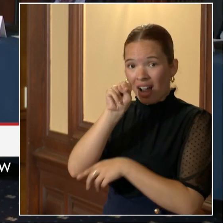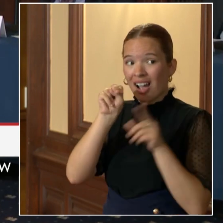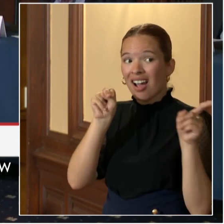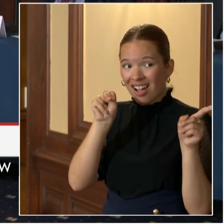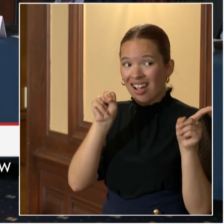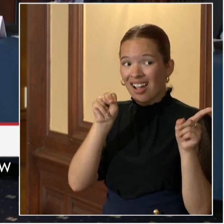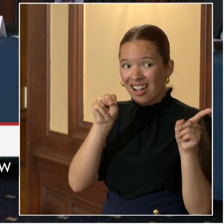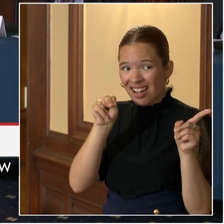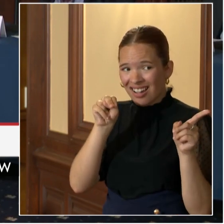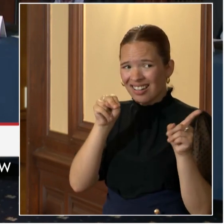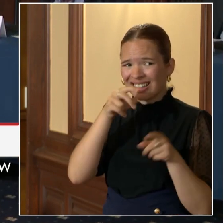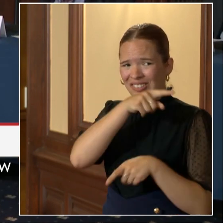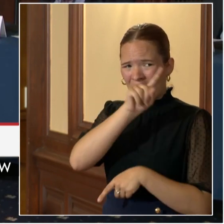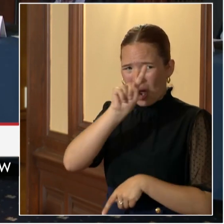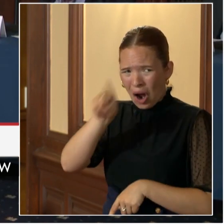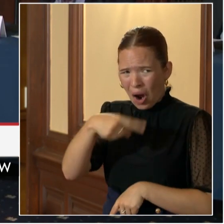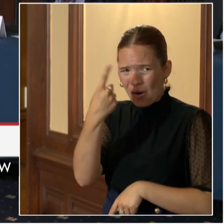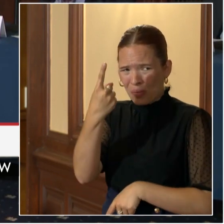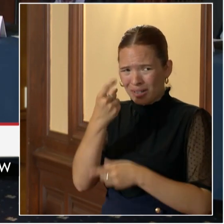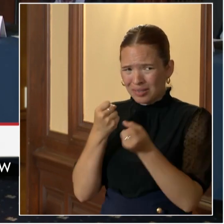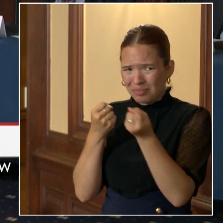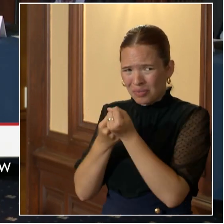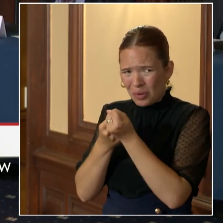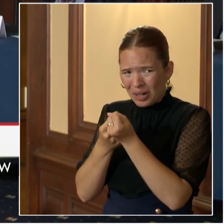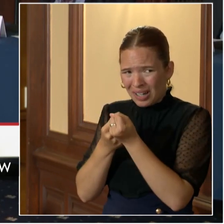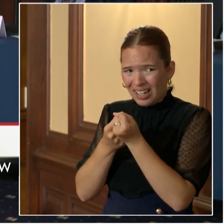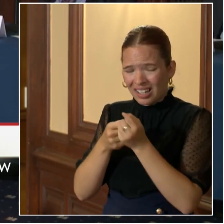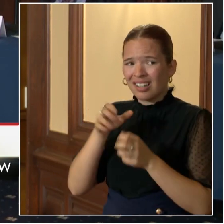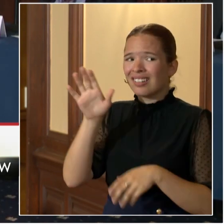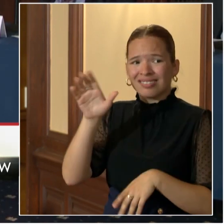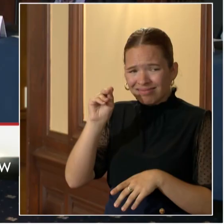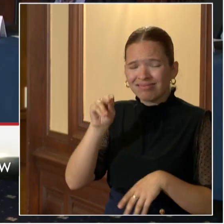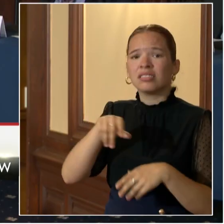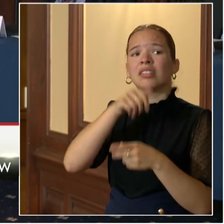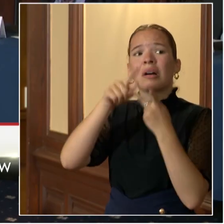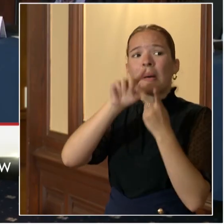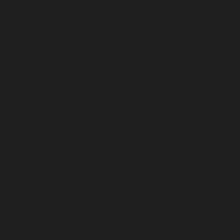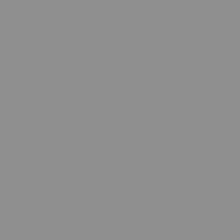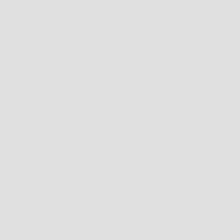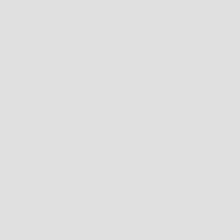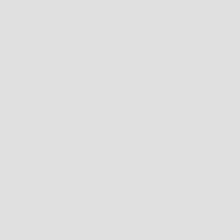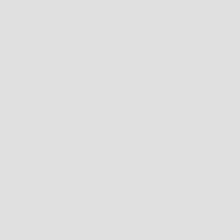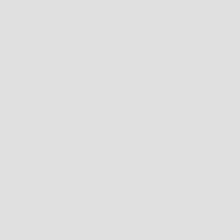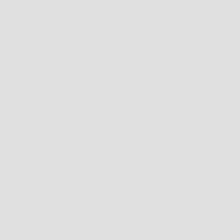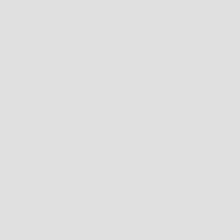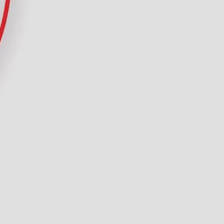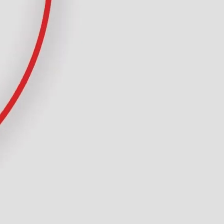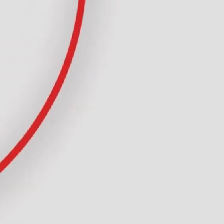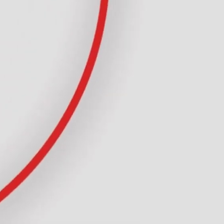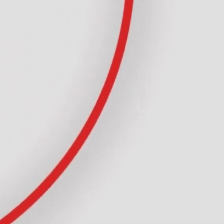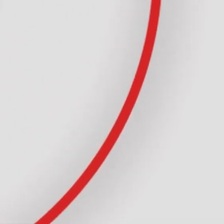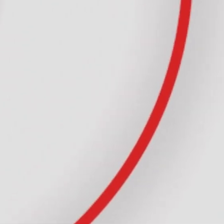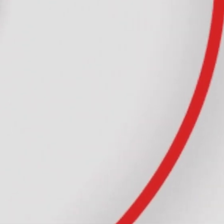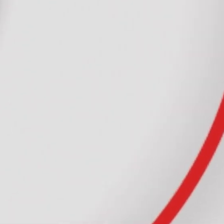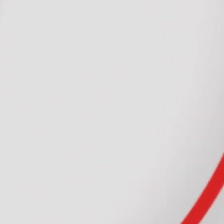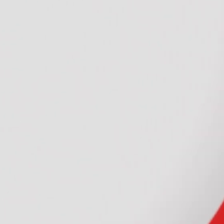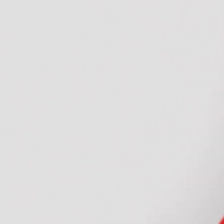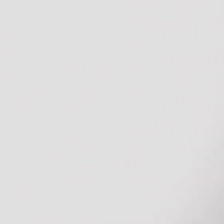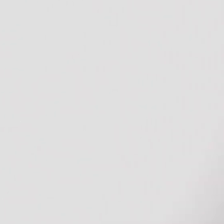Yes, ma'am. I'm chairing the meeting. Yes, ma'am. And I'm done. Okay. Thank you. All right.